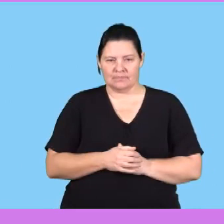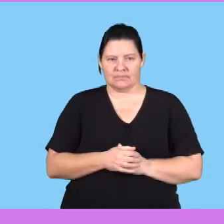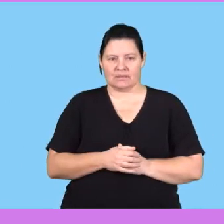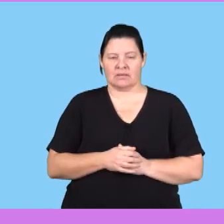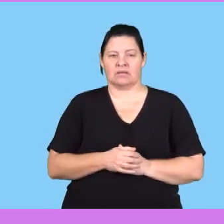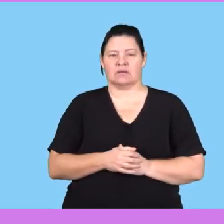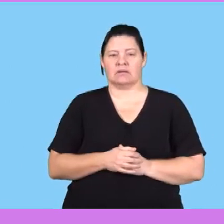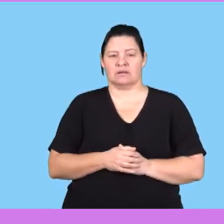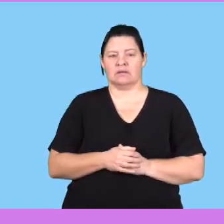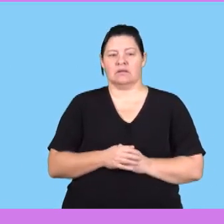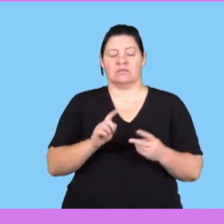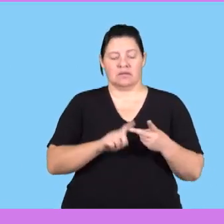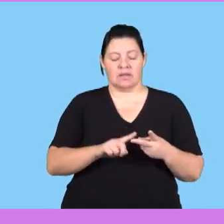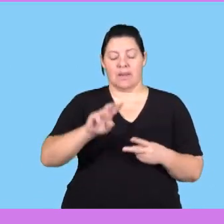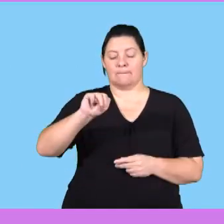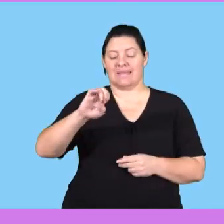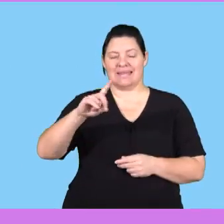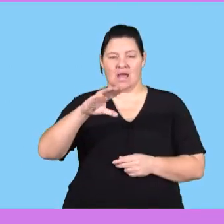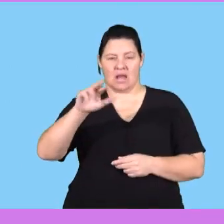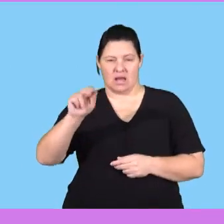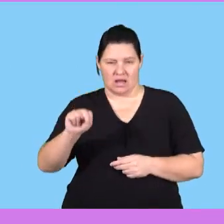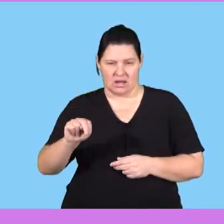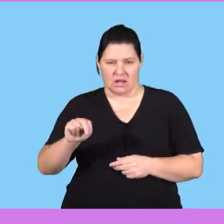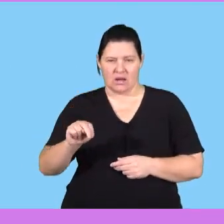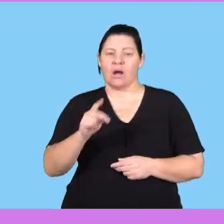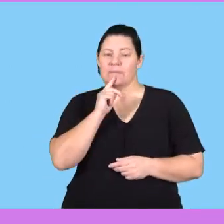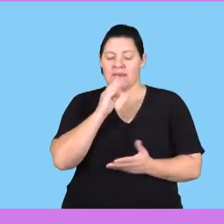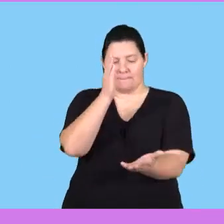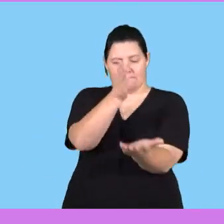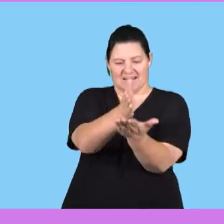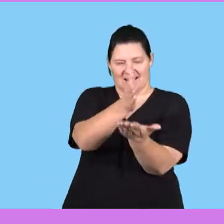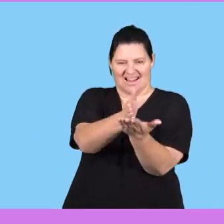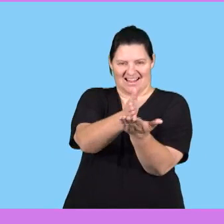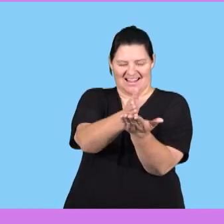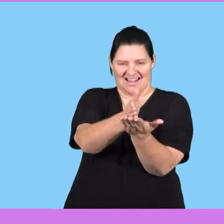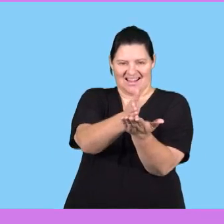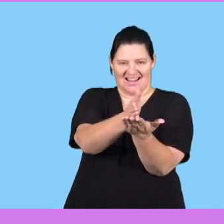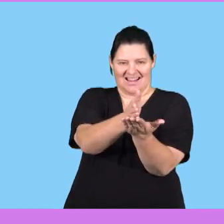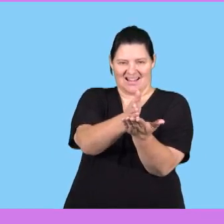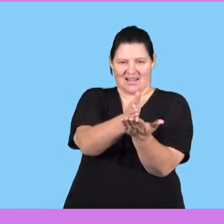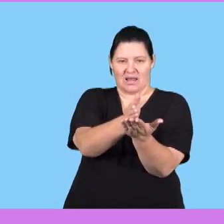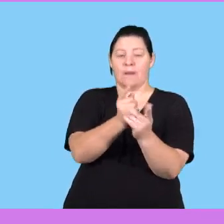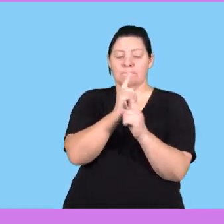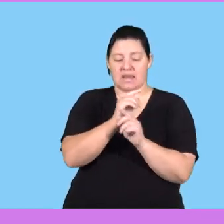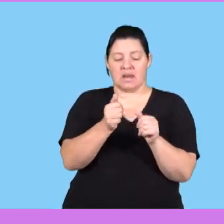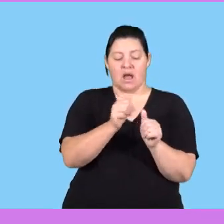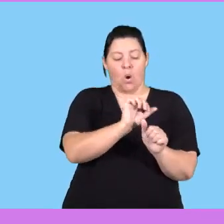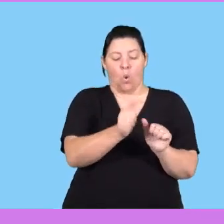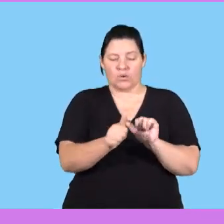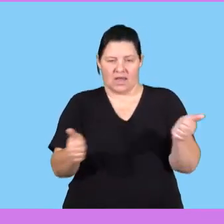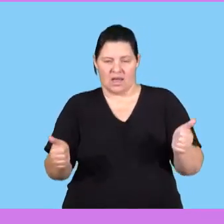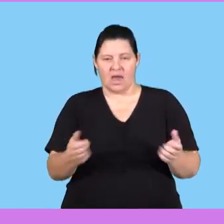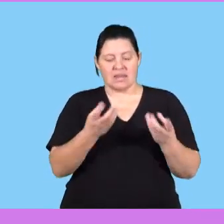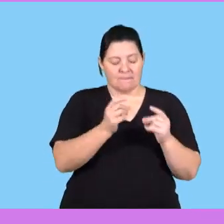most frequently in a data set. We also have the median, where we say it's the middle value of an ordered,